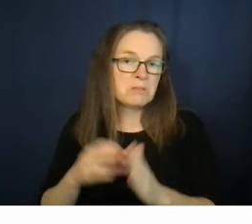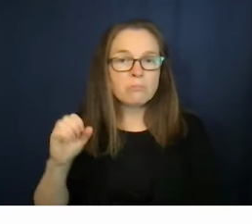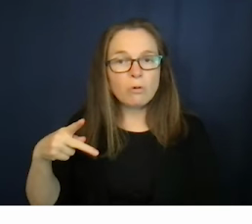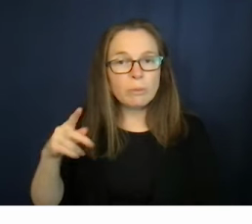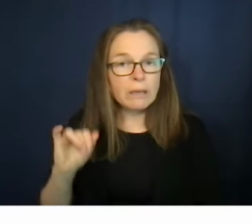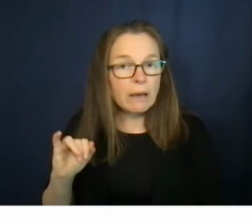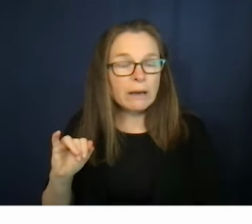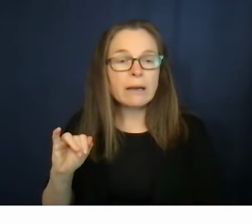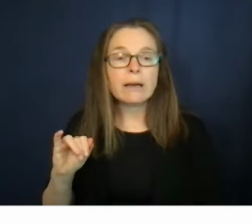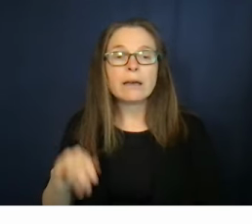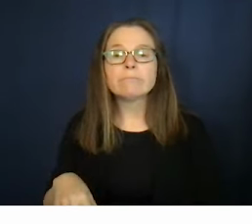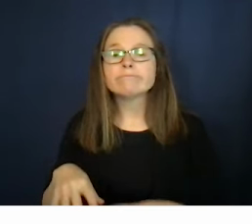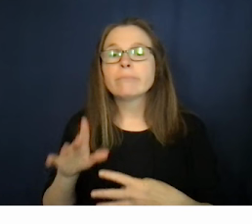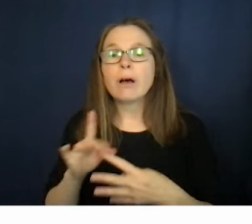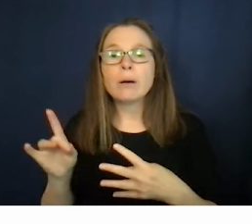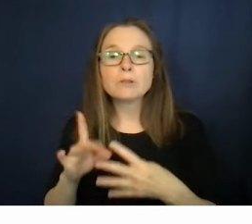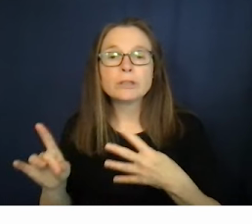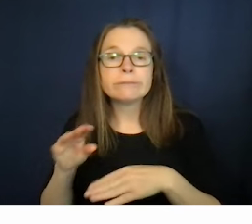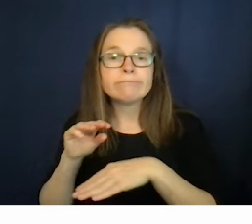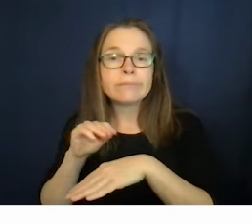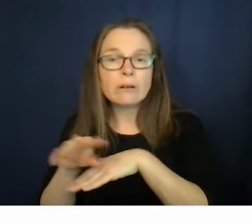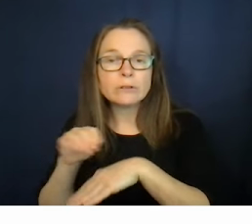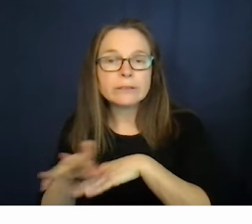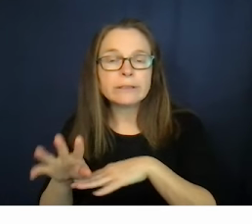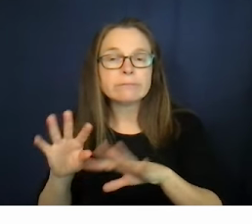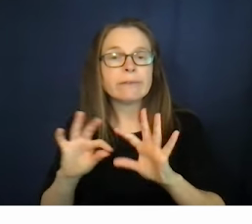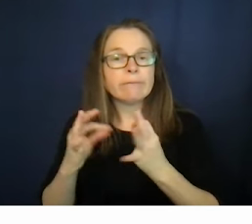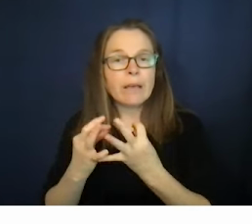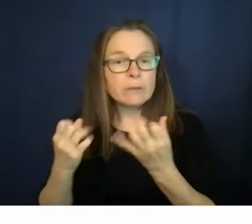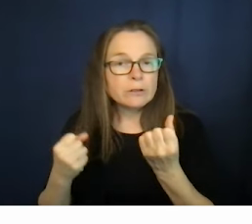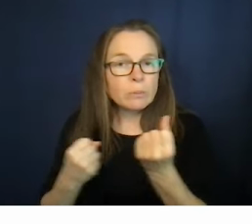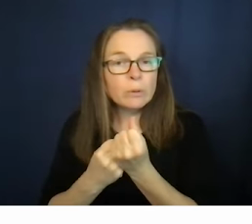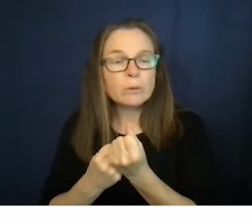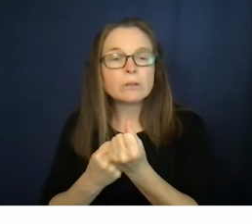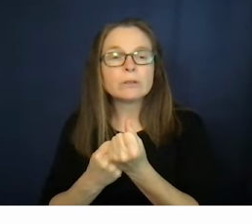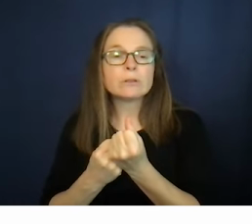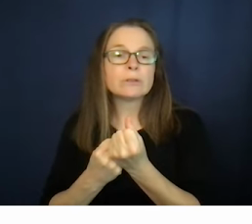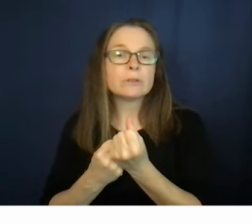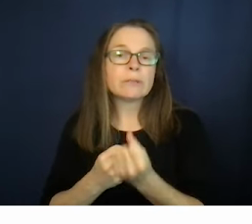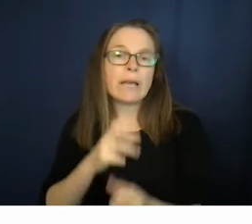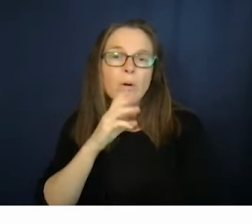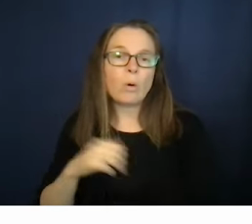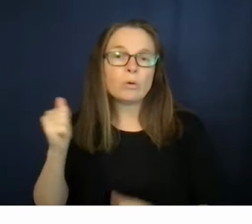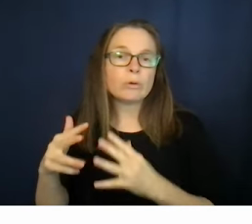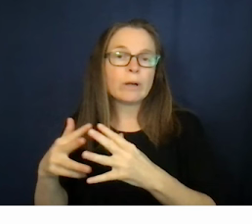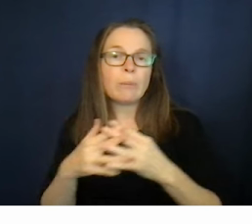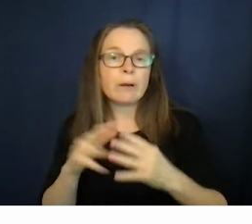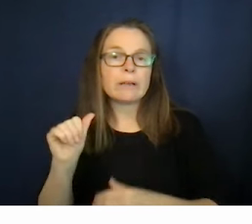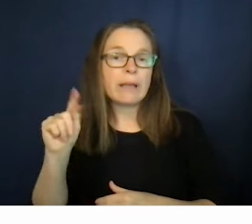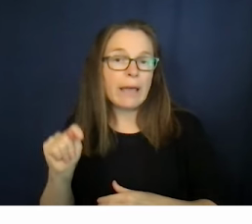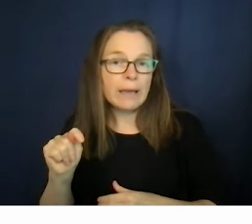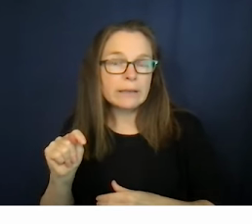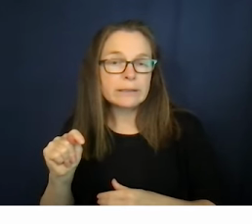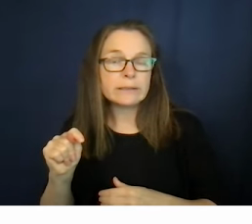case management, options counseling, family caregiver support case management, and Older Americans Act case